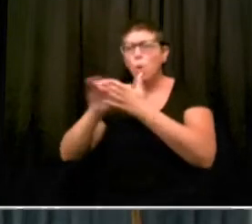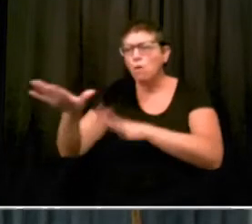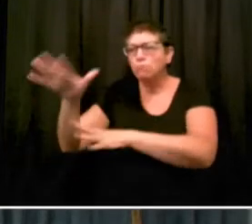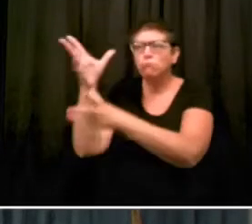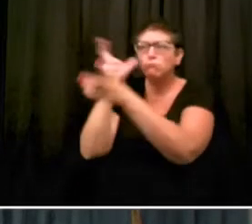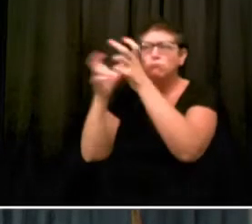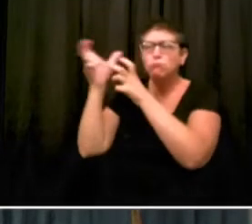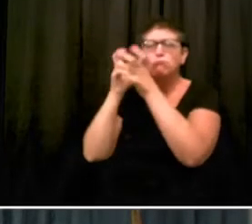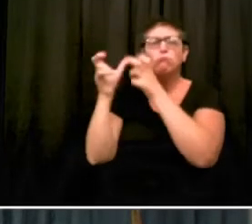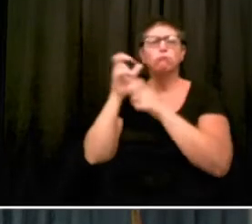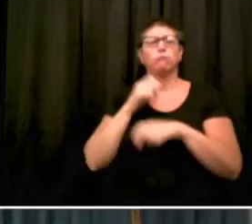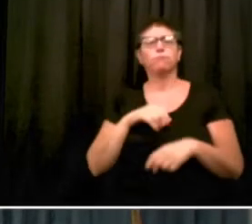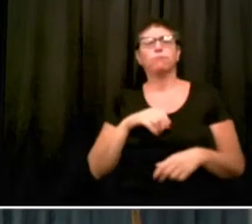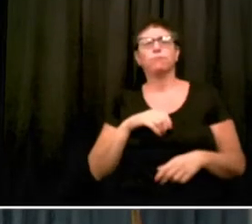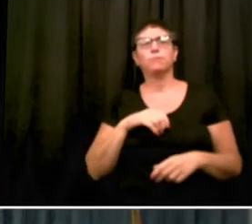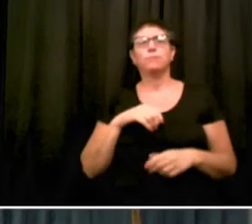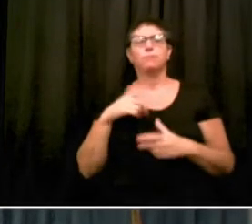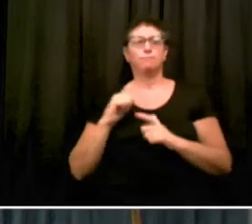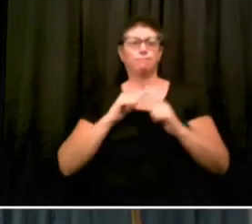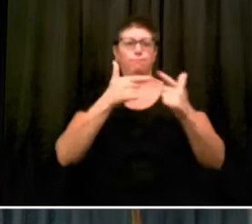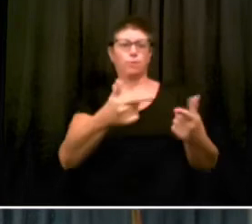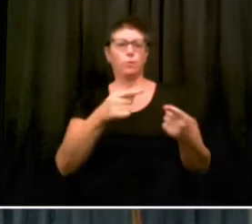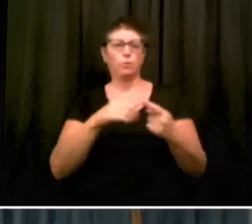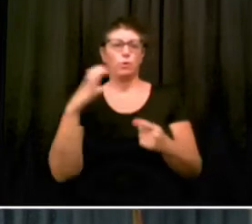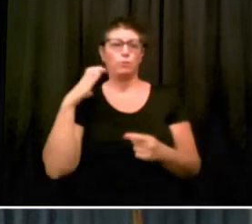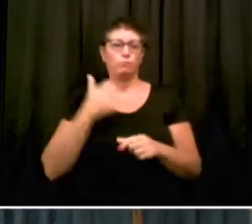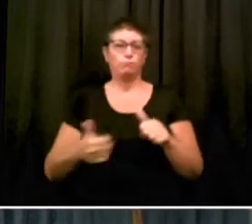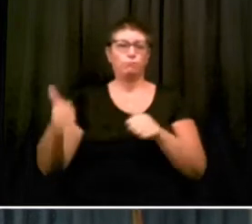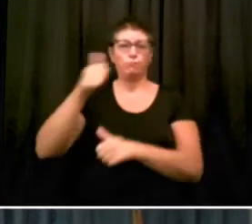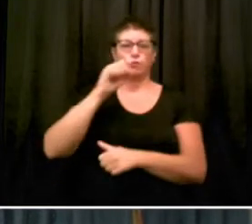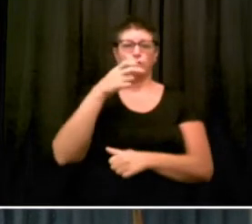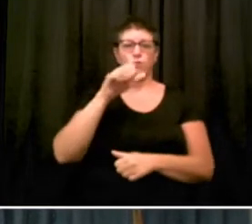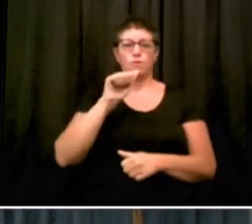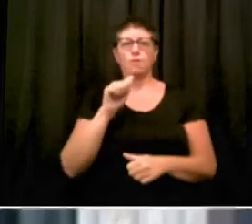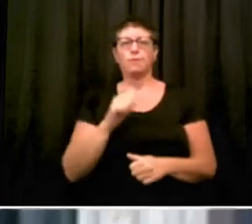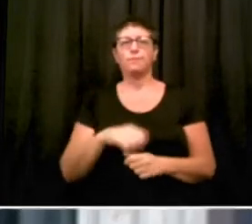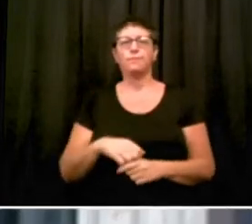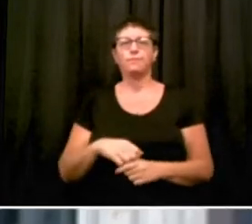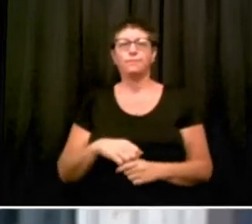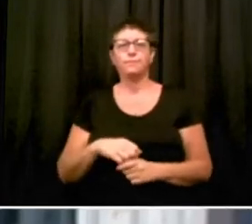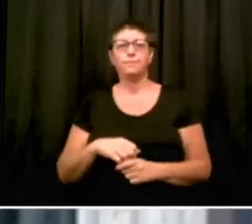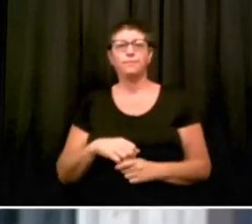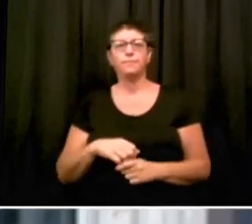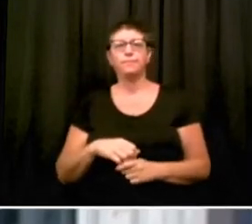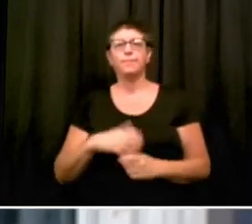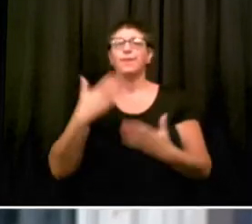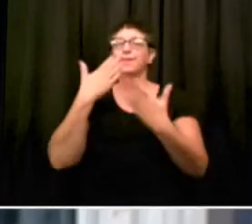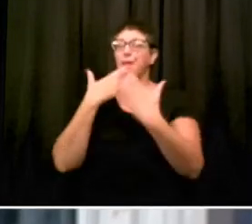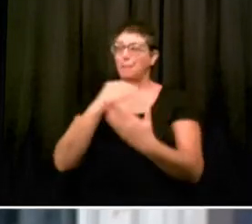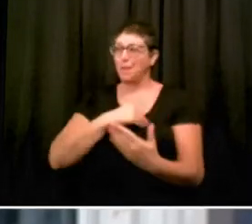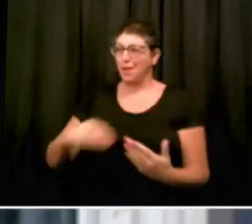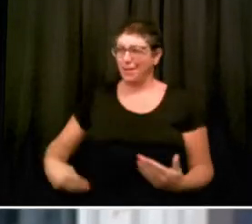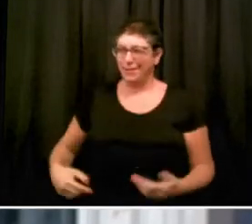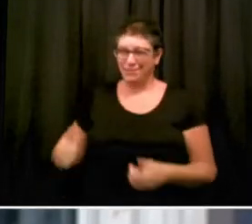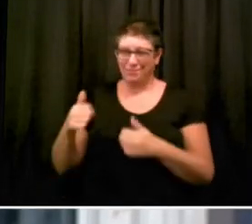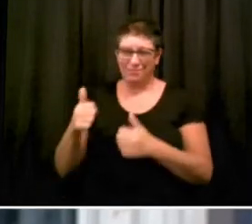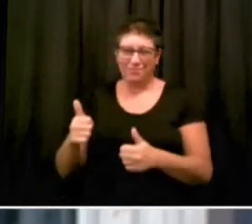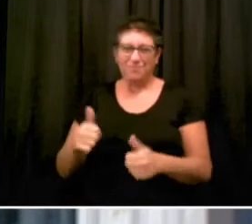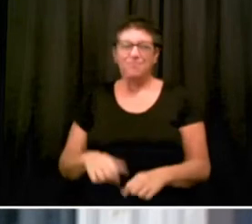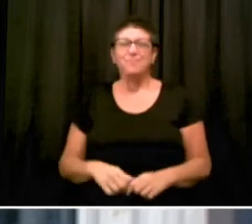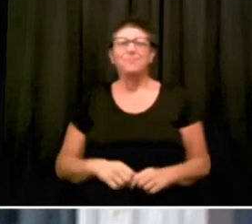Commissioner, Dermot Shea. Thank you, Mr. Mayor. So when I first heard, going back a month or so, about the Obama